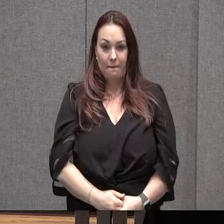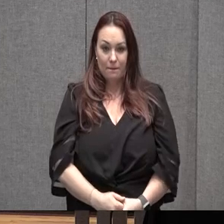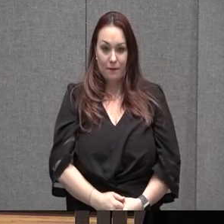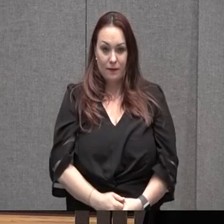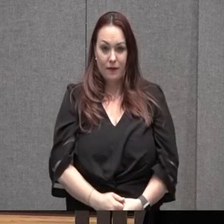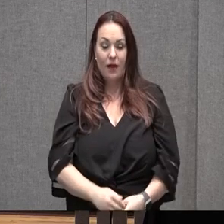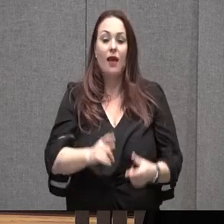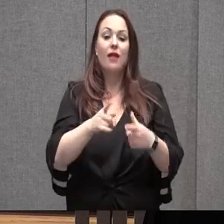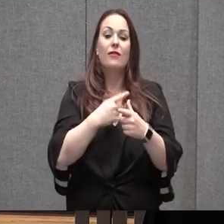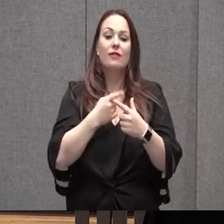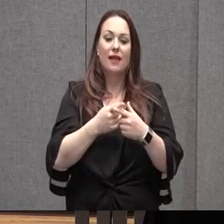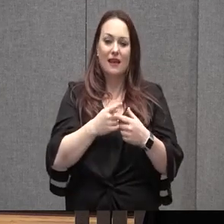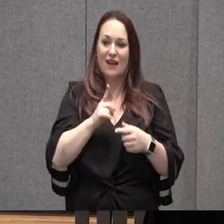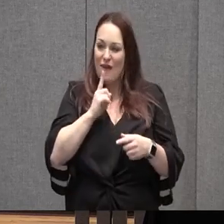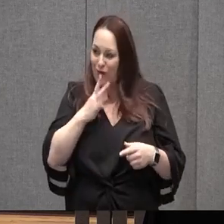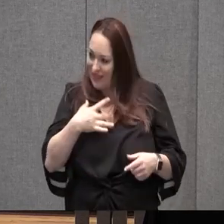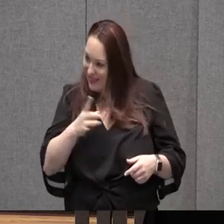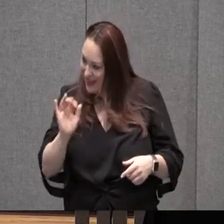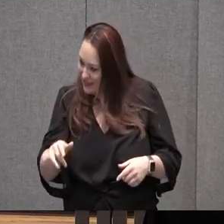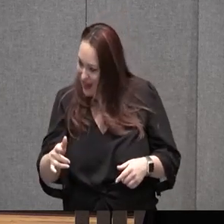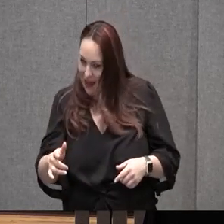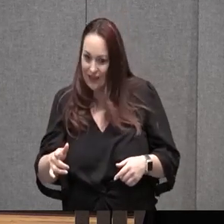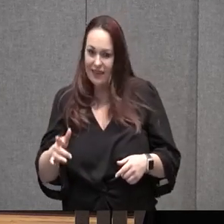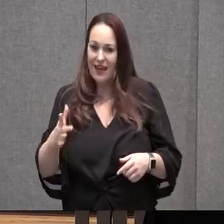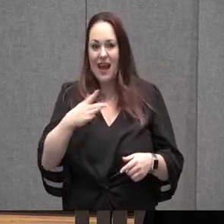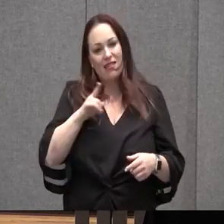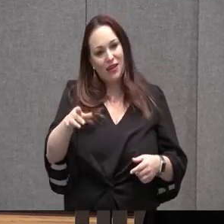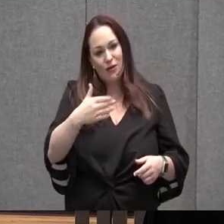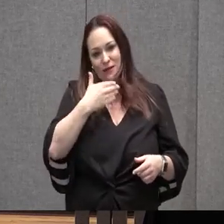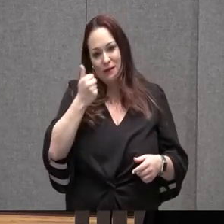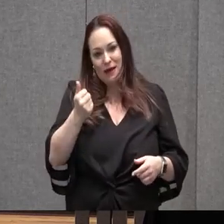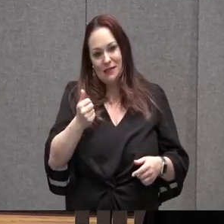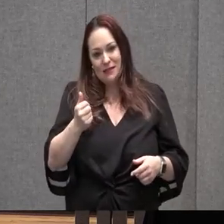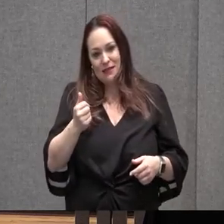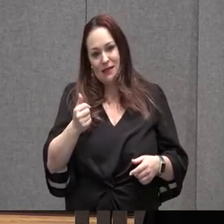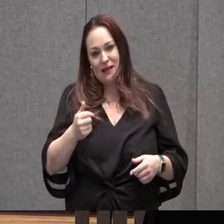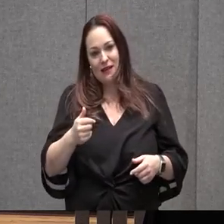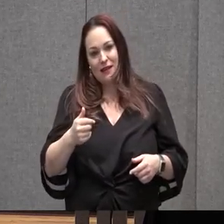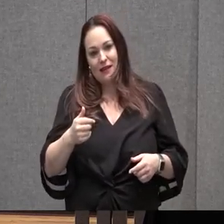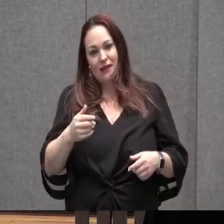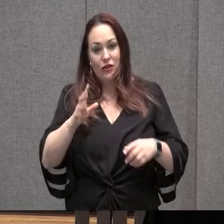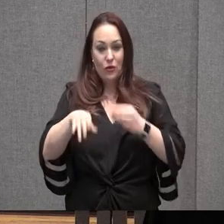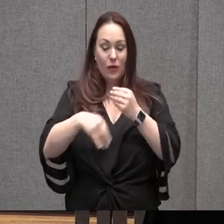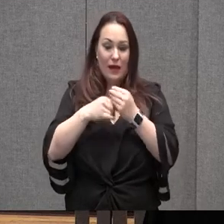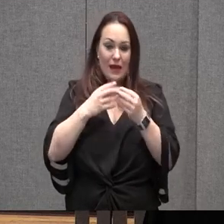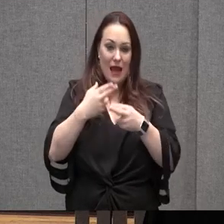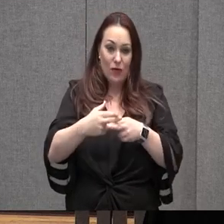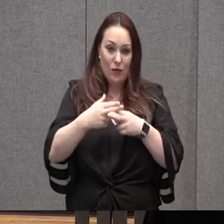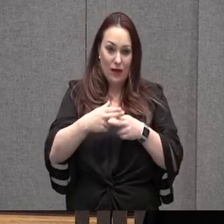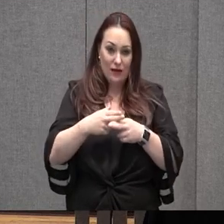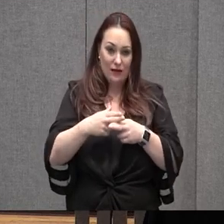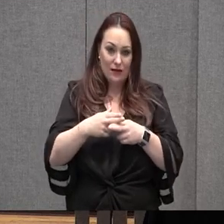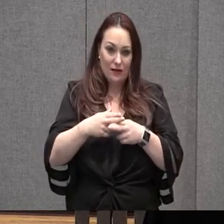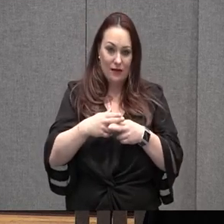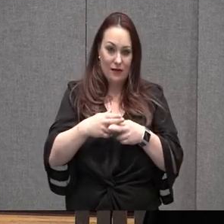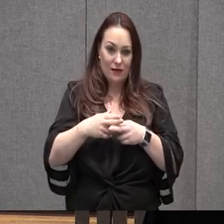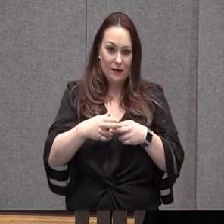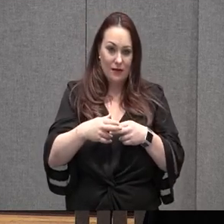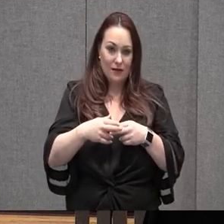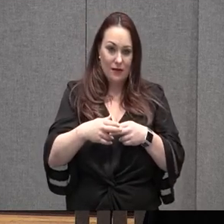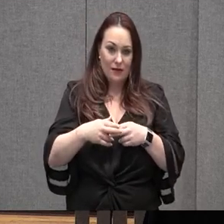Then. I really like that. I like yours the best. Well, you could add weight to it,